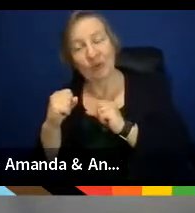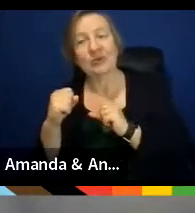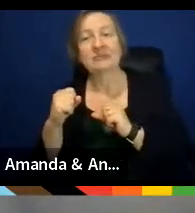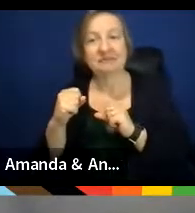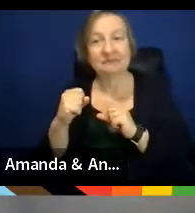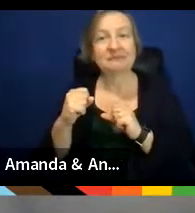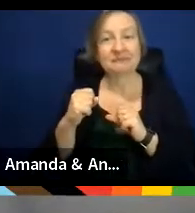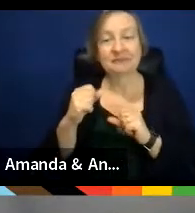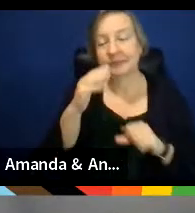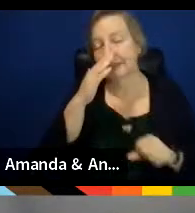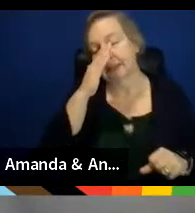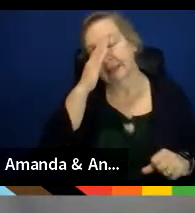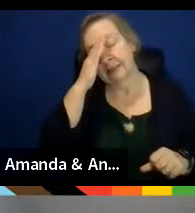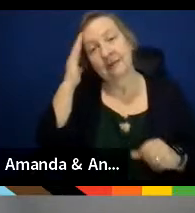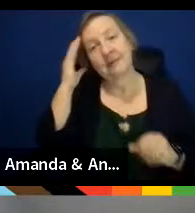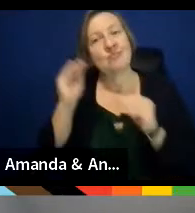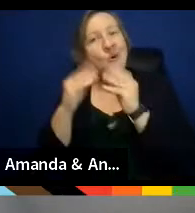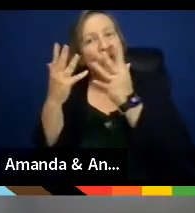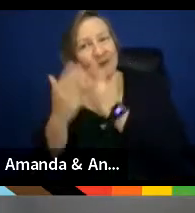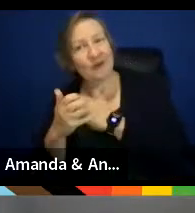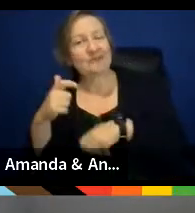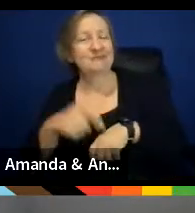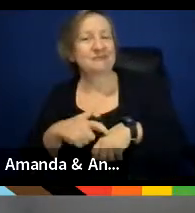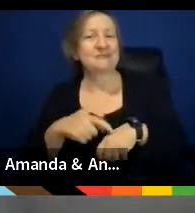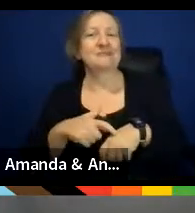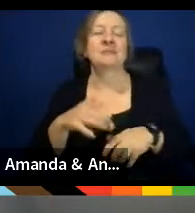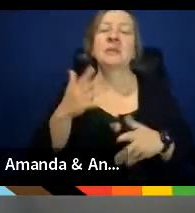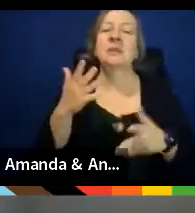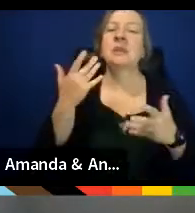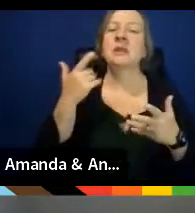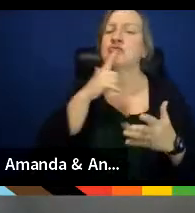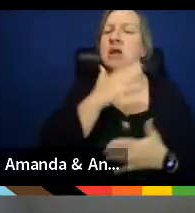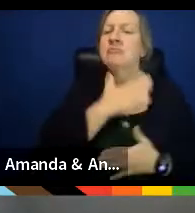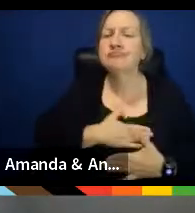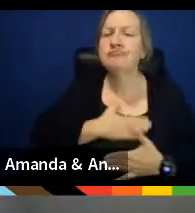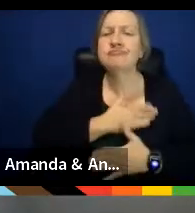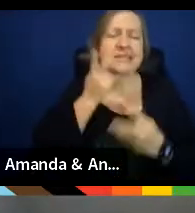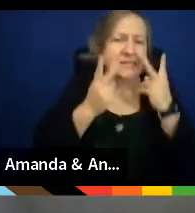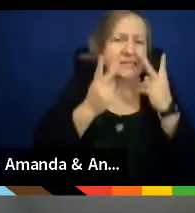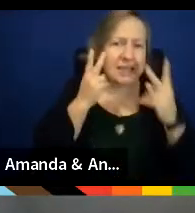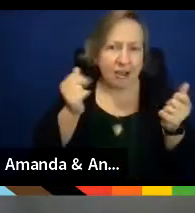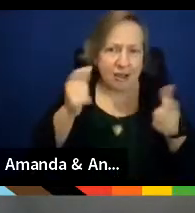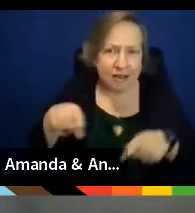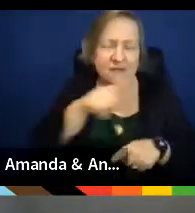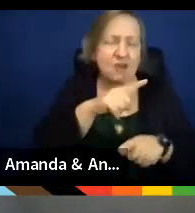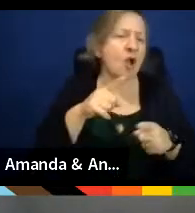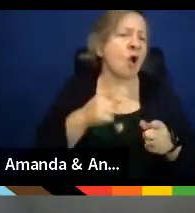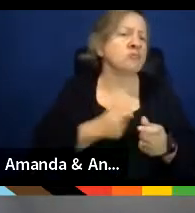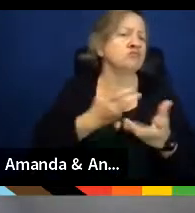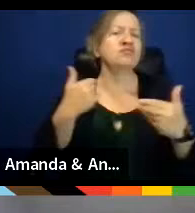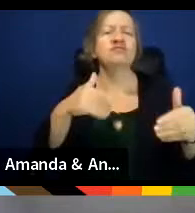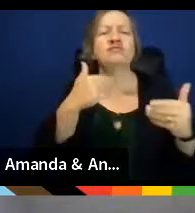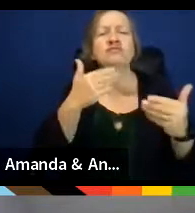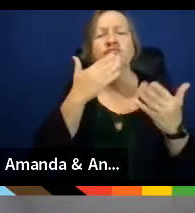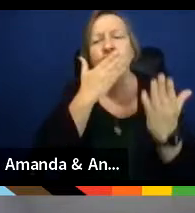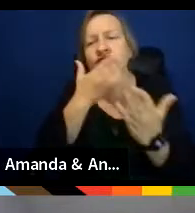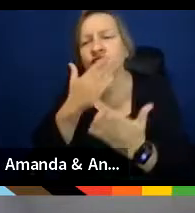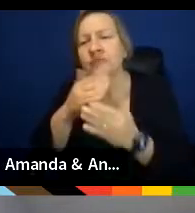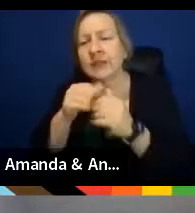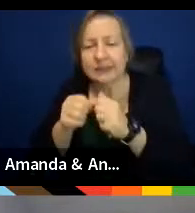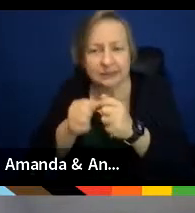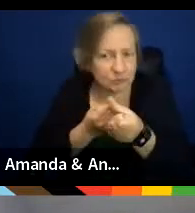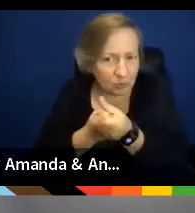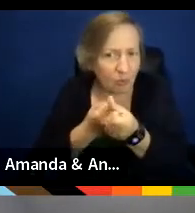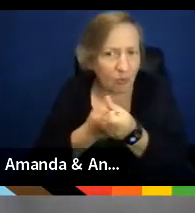pleasure to see all of you and really express our appreciation for your continued support and